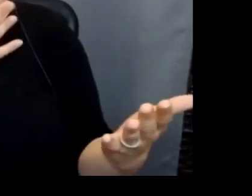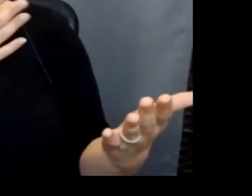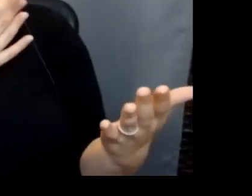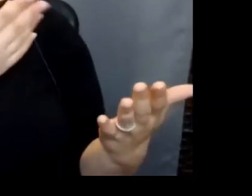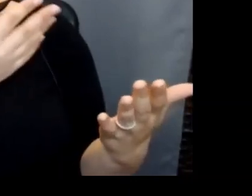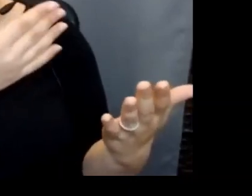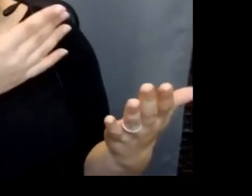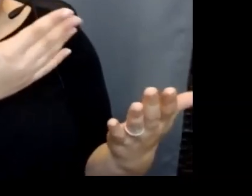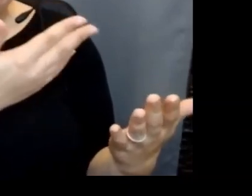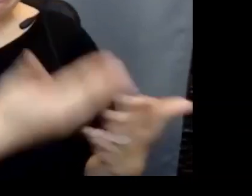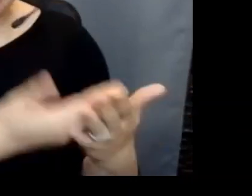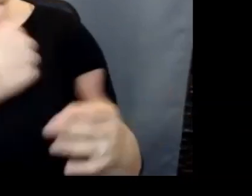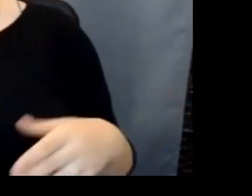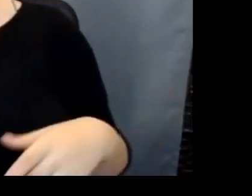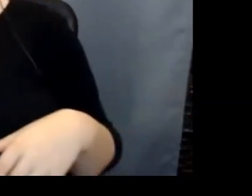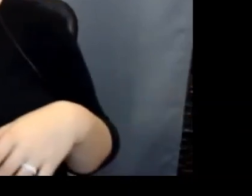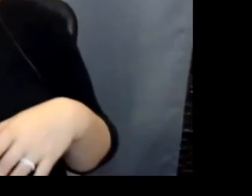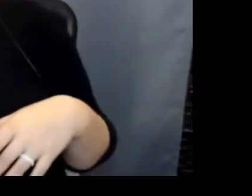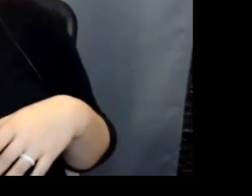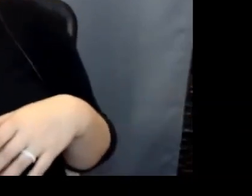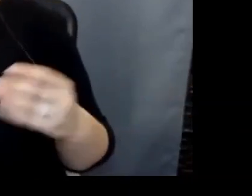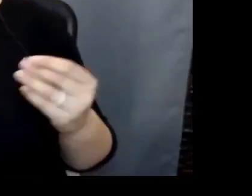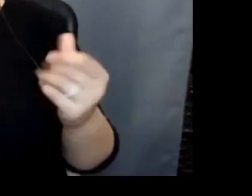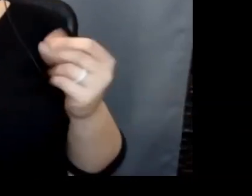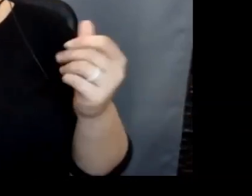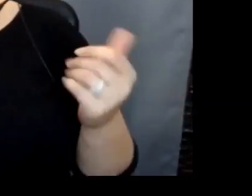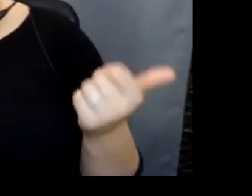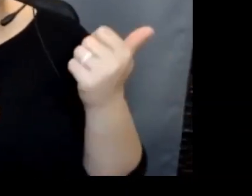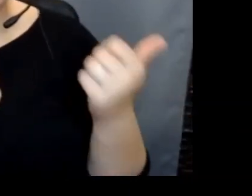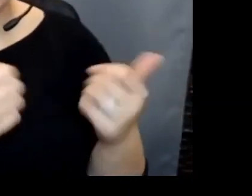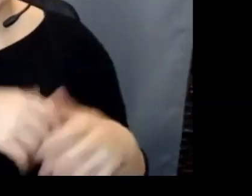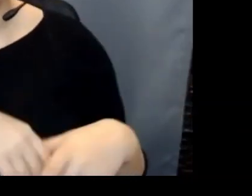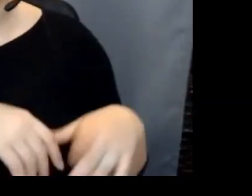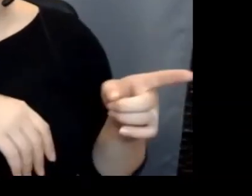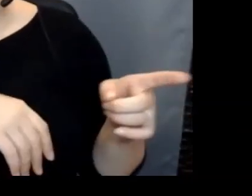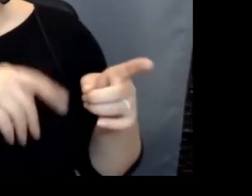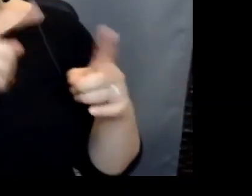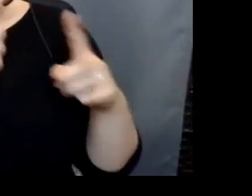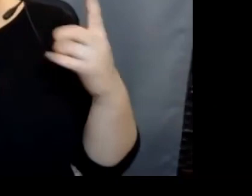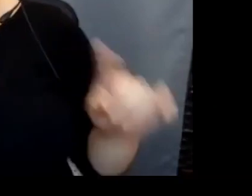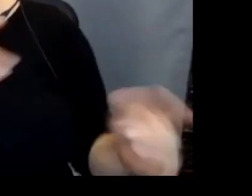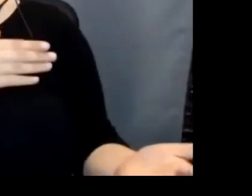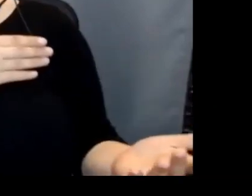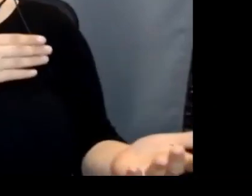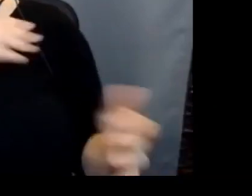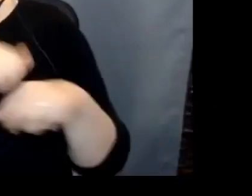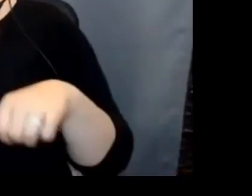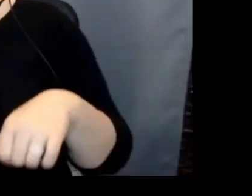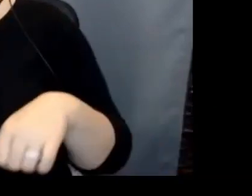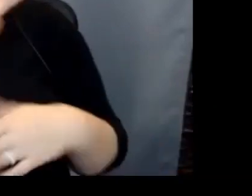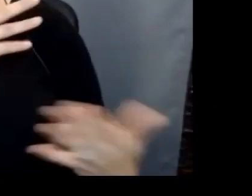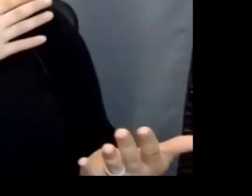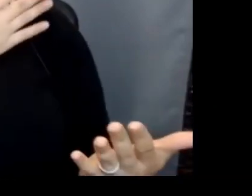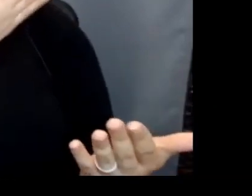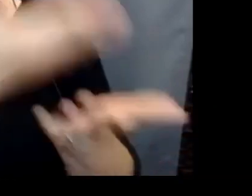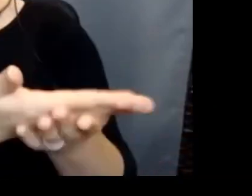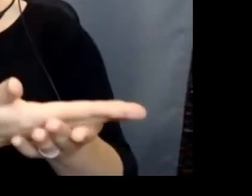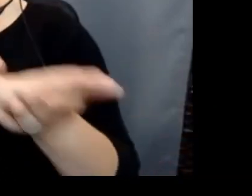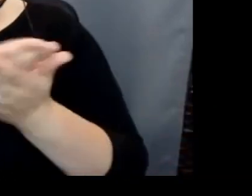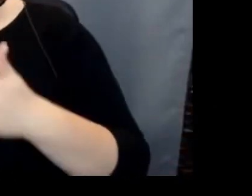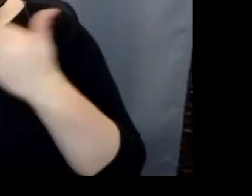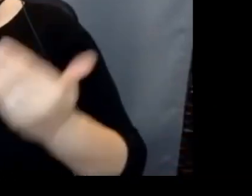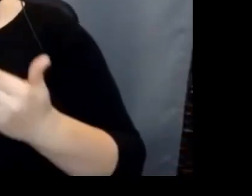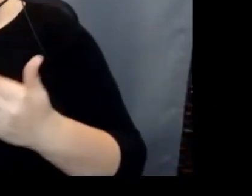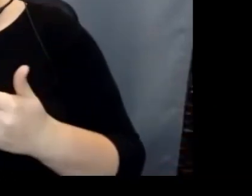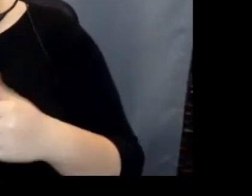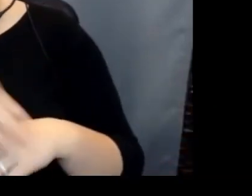location, they process those as they come in and make them available immediately. There's